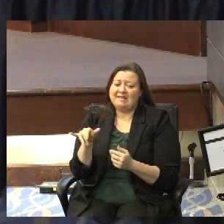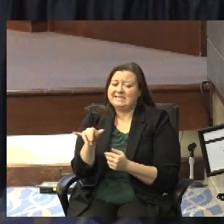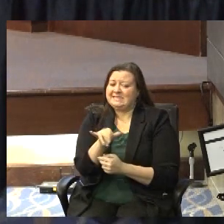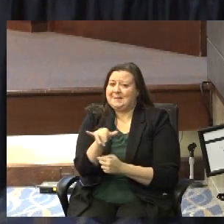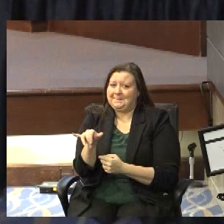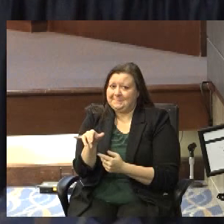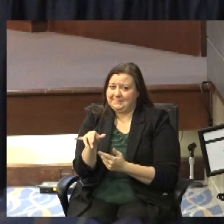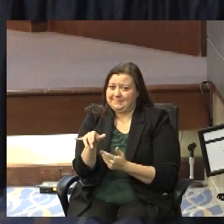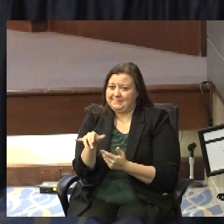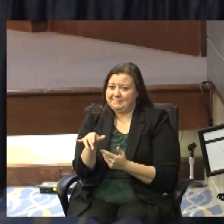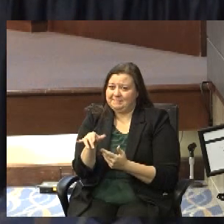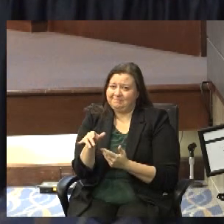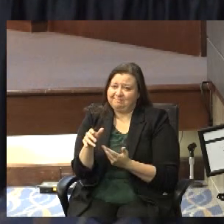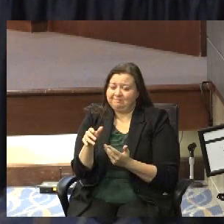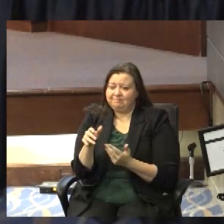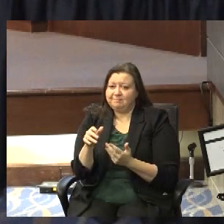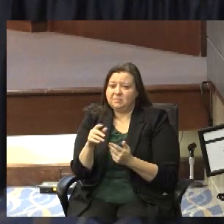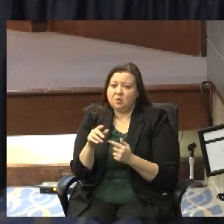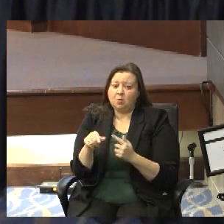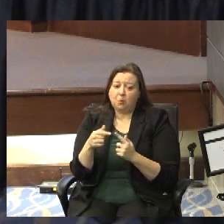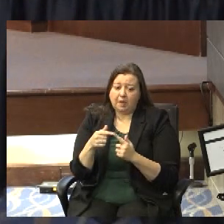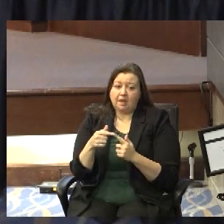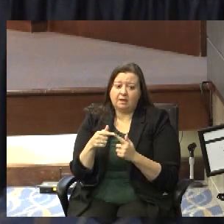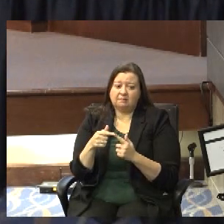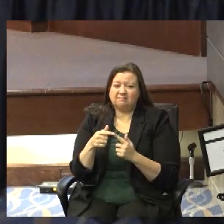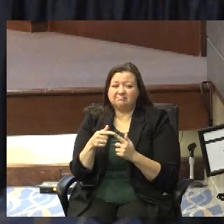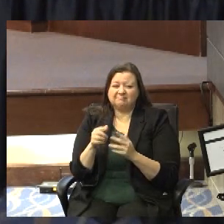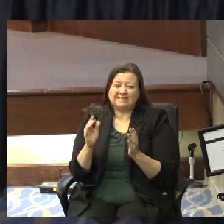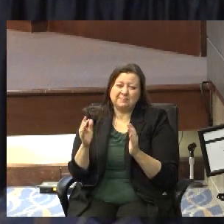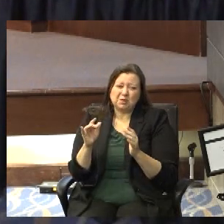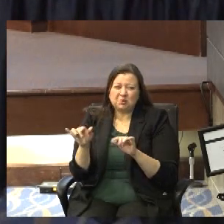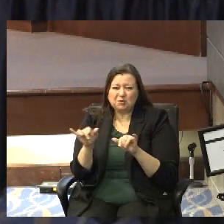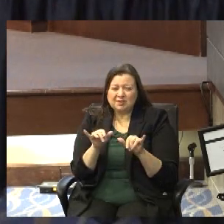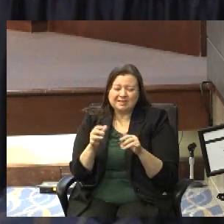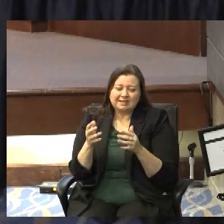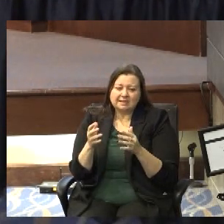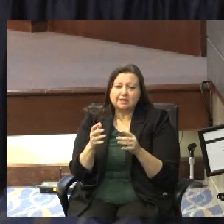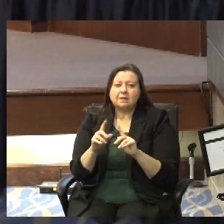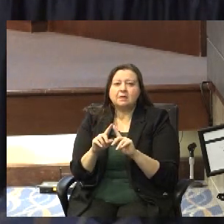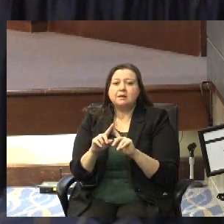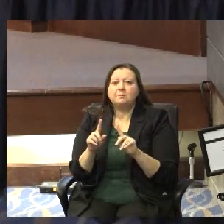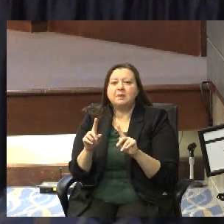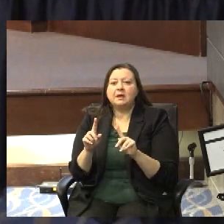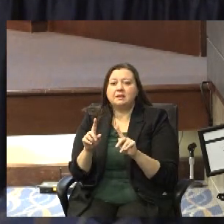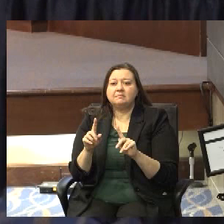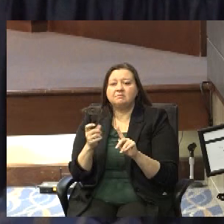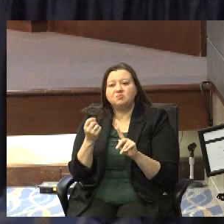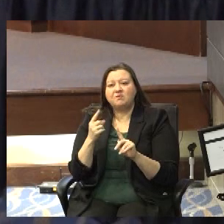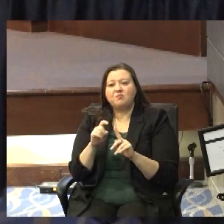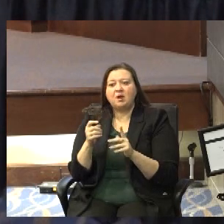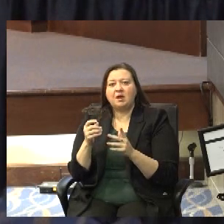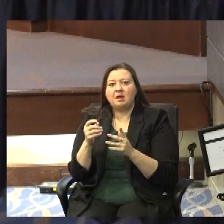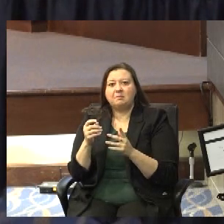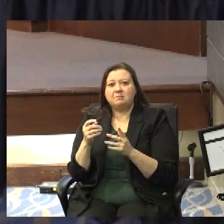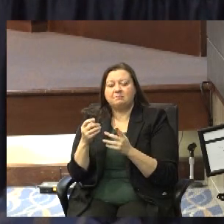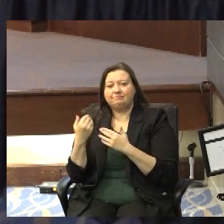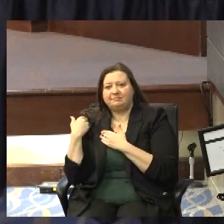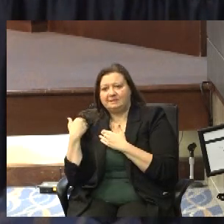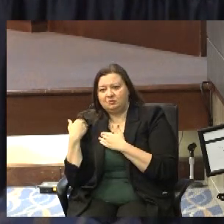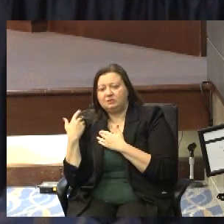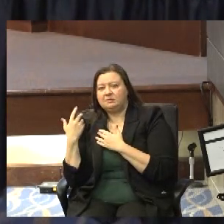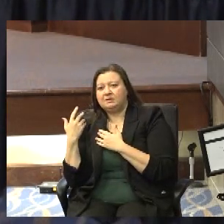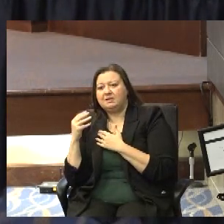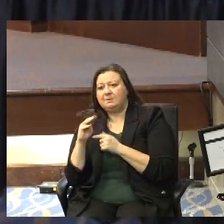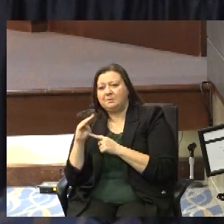like maybe on the ground they're similar, but from a statutory standpoint, mm-hmm. the MMD